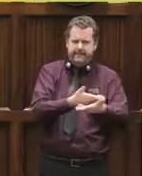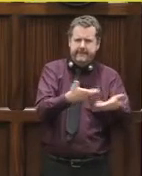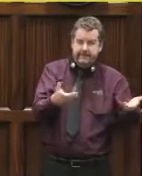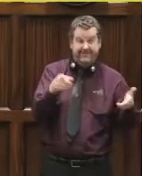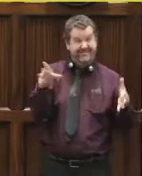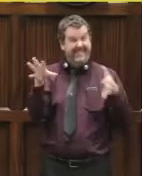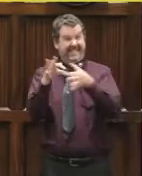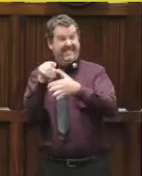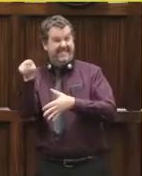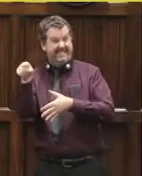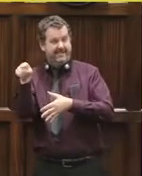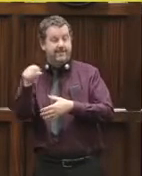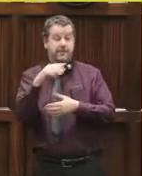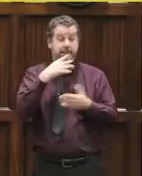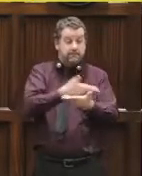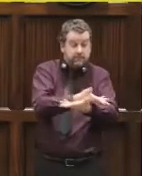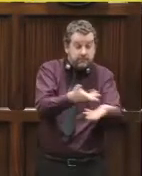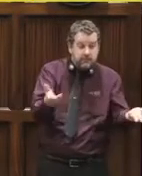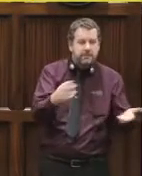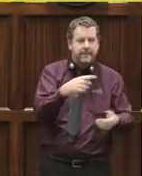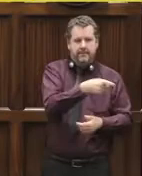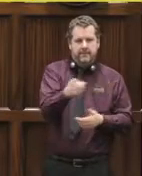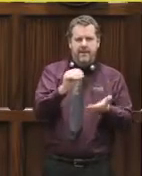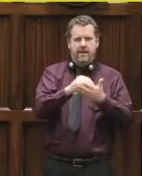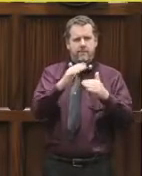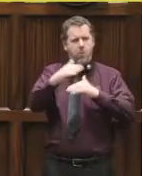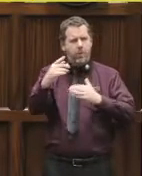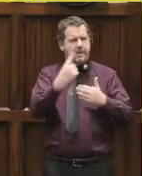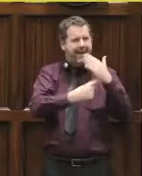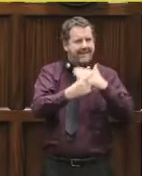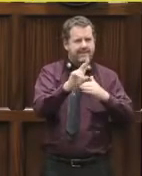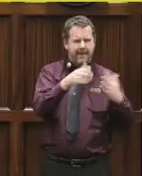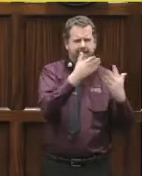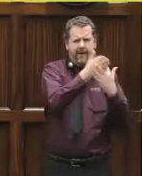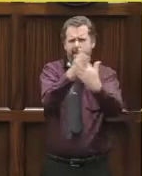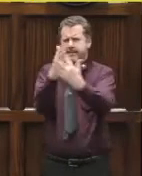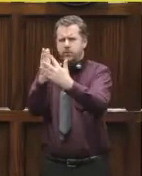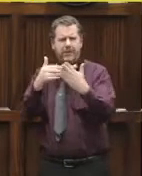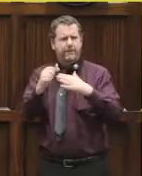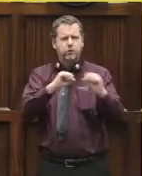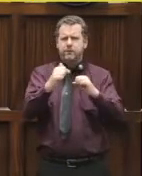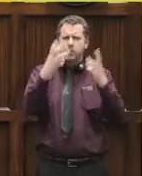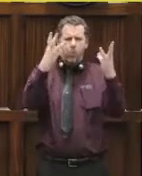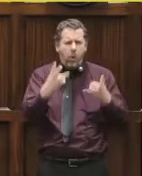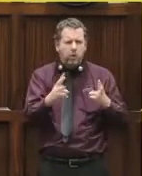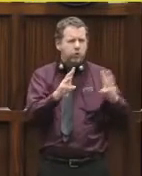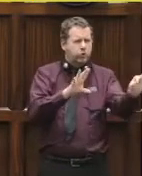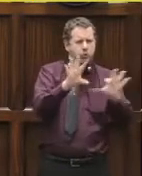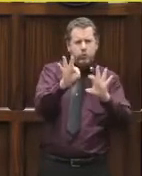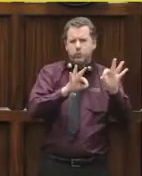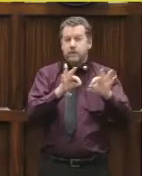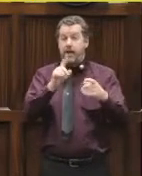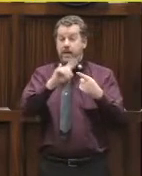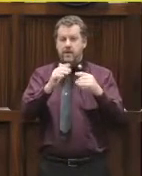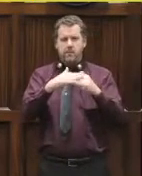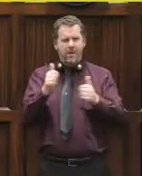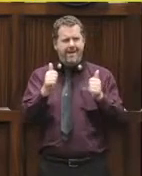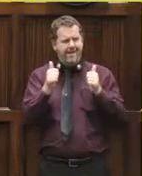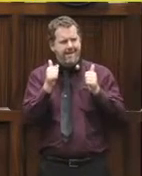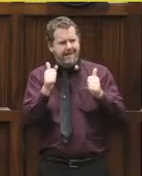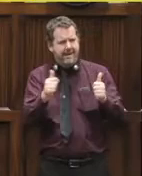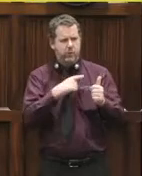enable them to have greater independence in accessing the services they choose and improve their ability to tailor the